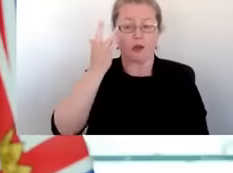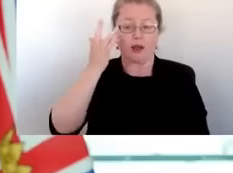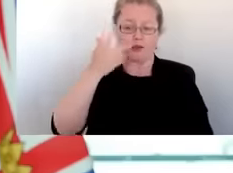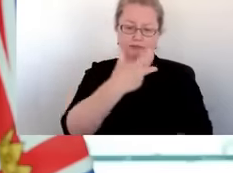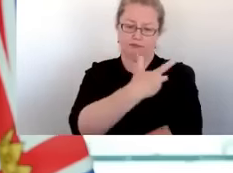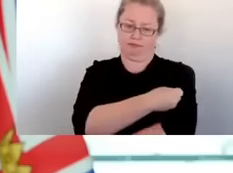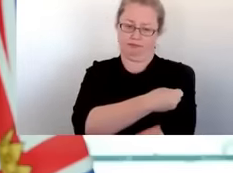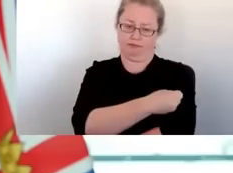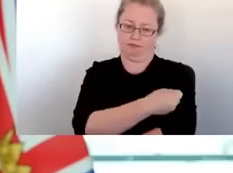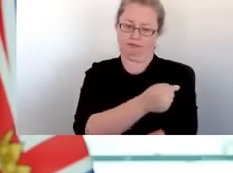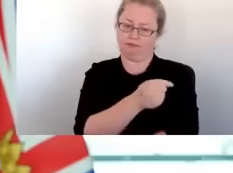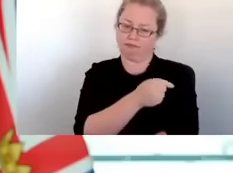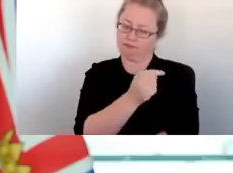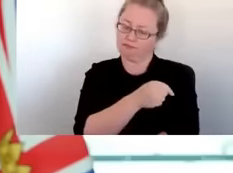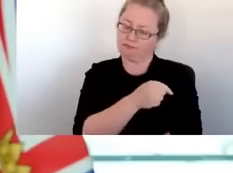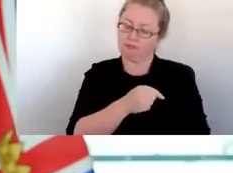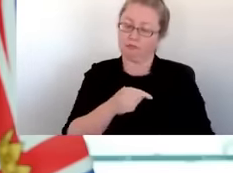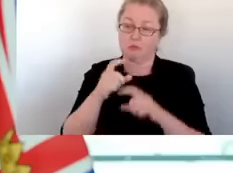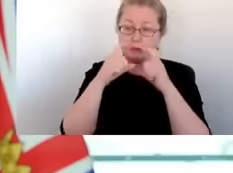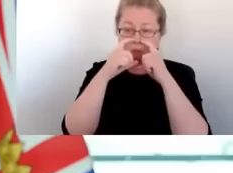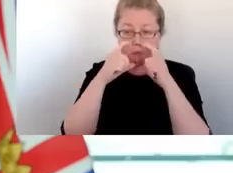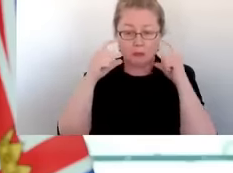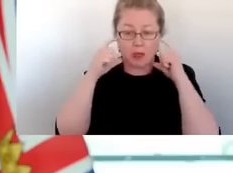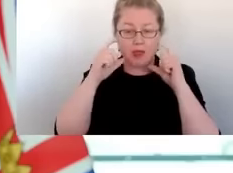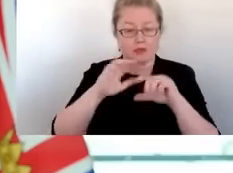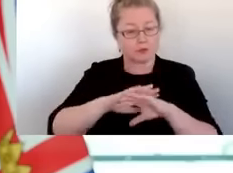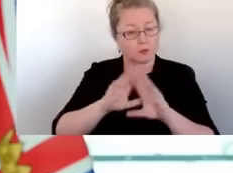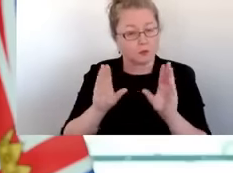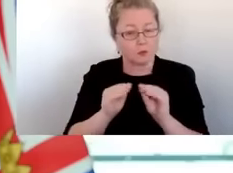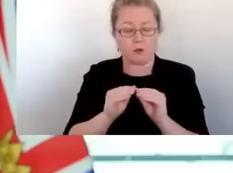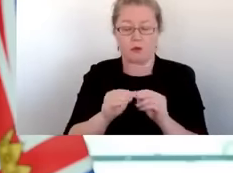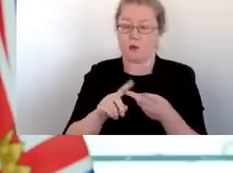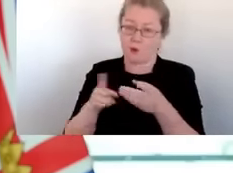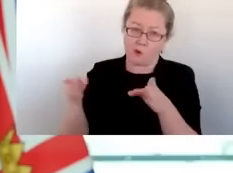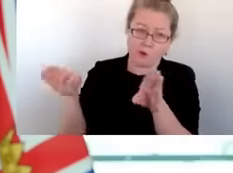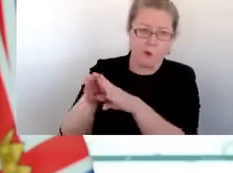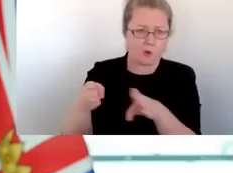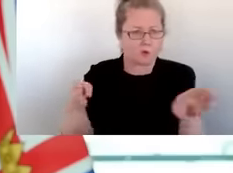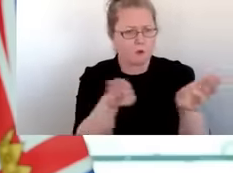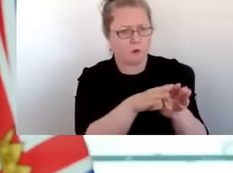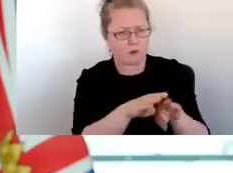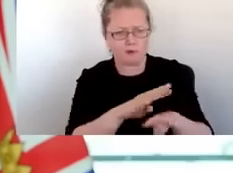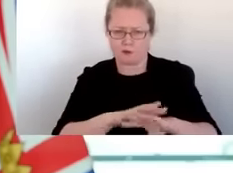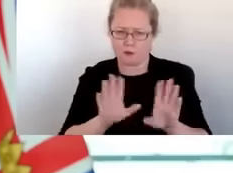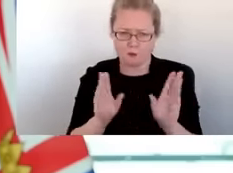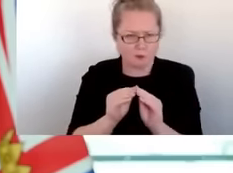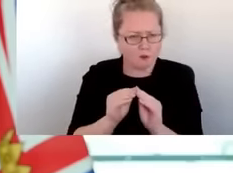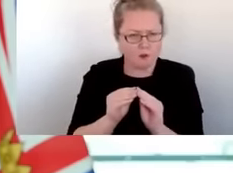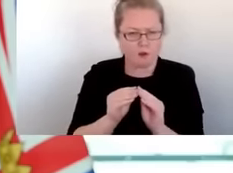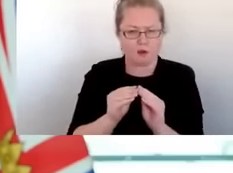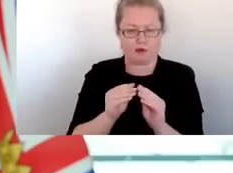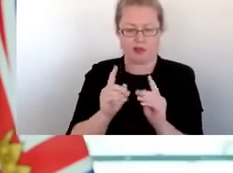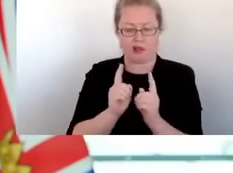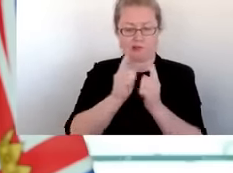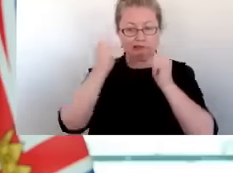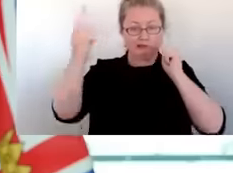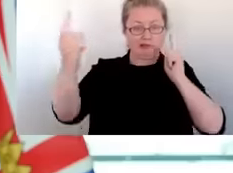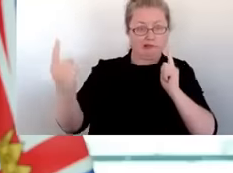broad imposed measures like mask mandates, like closures, like distancing, that we know are